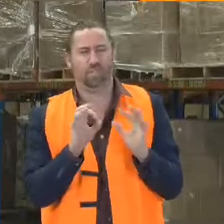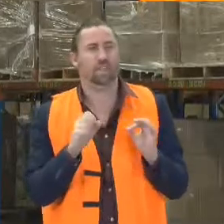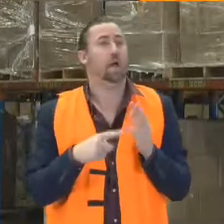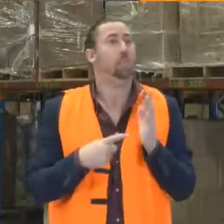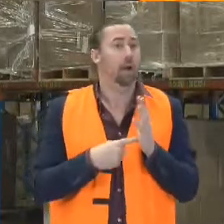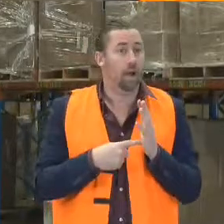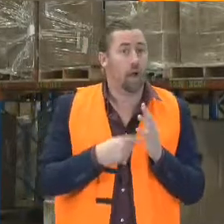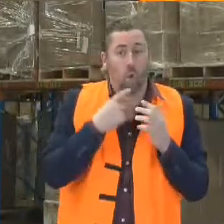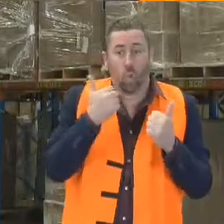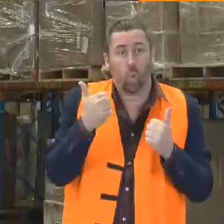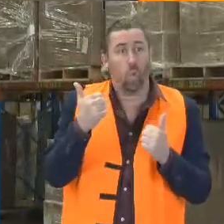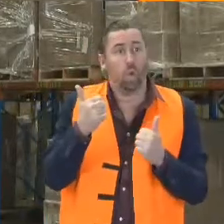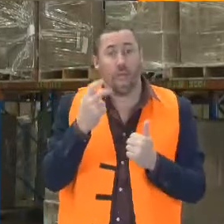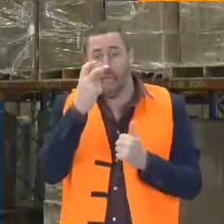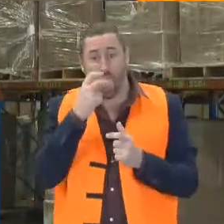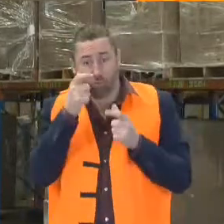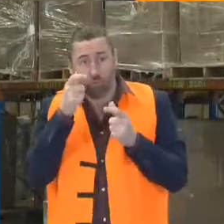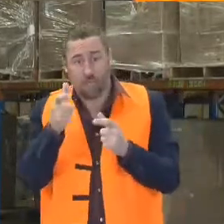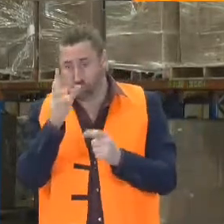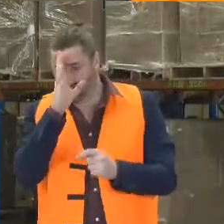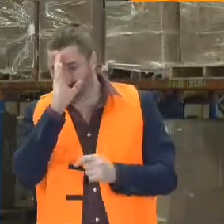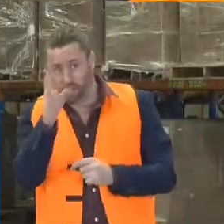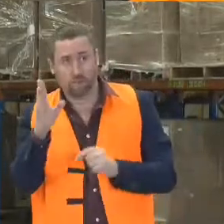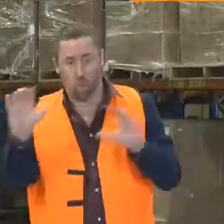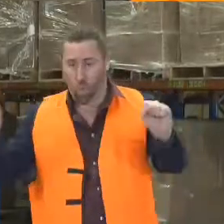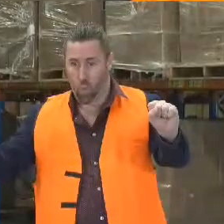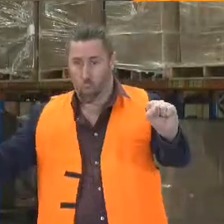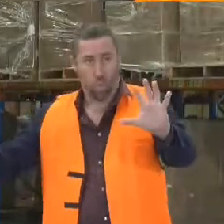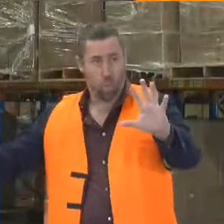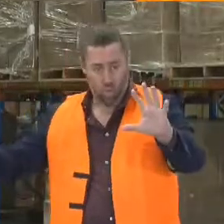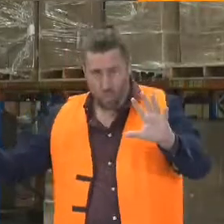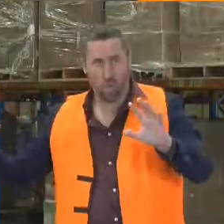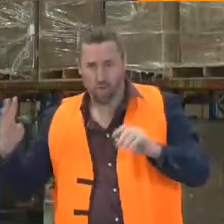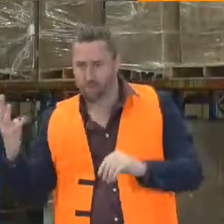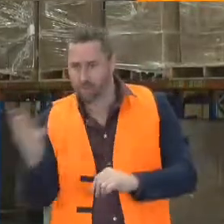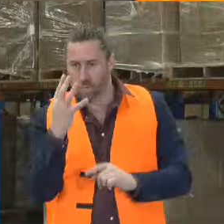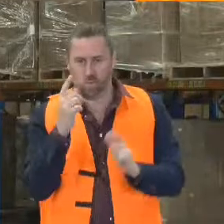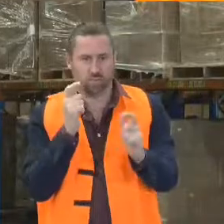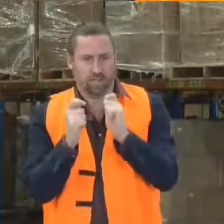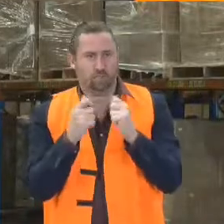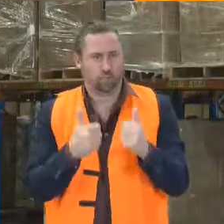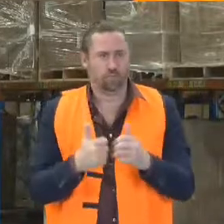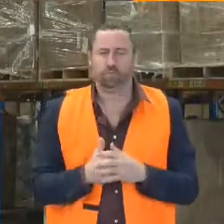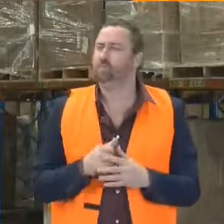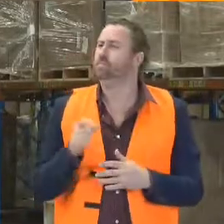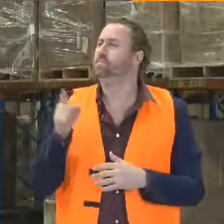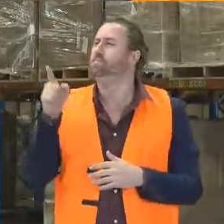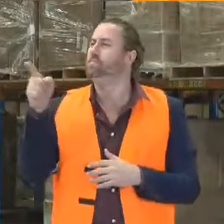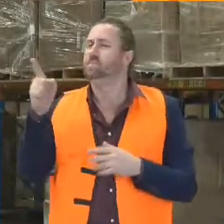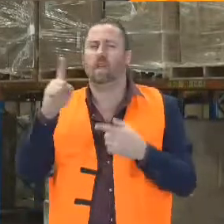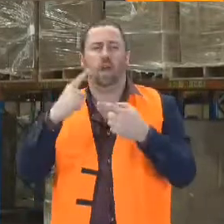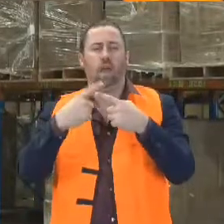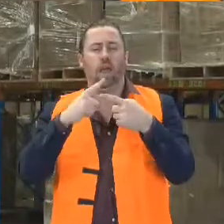what the aged care facility did, that they went ahead and tested those 4 people.